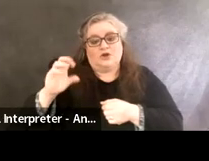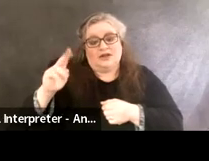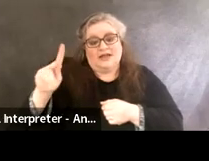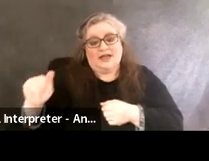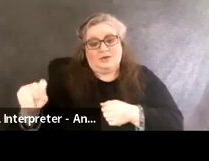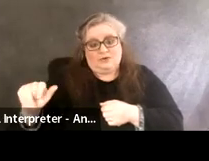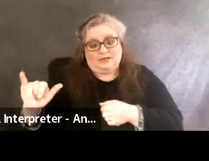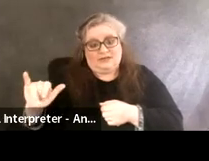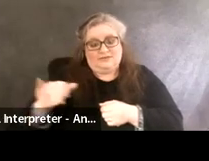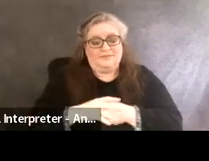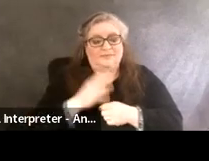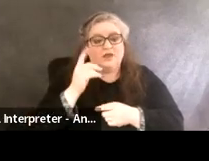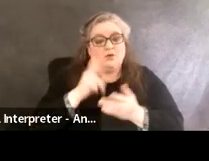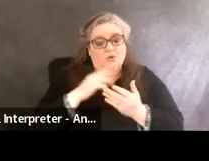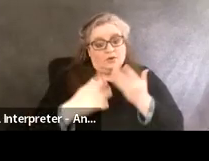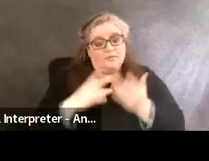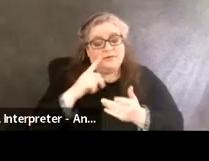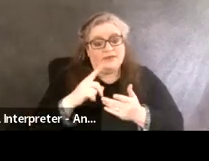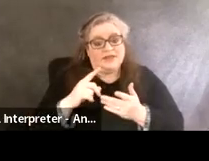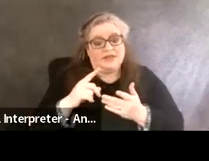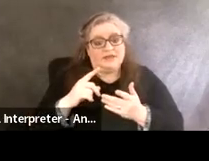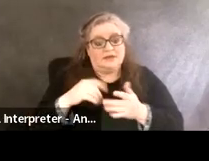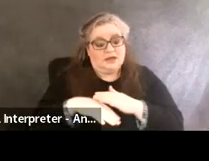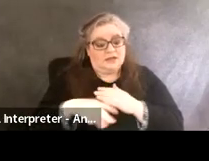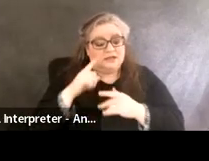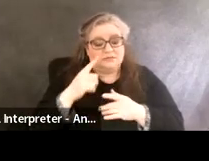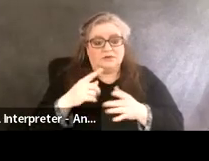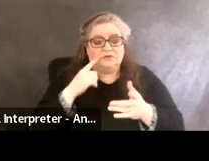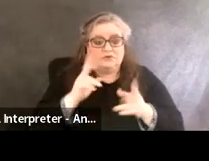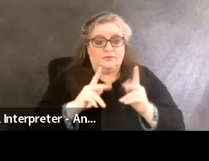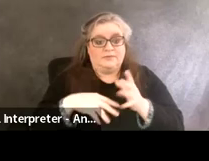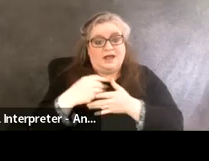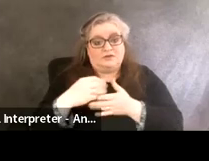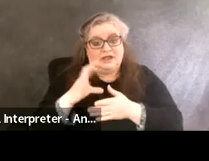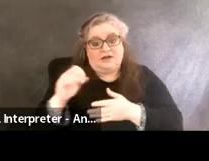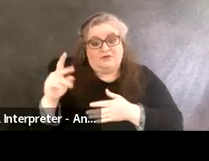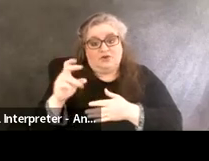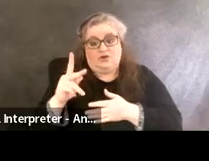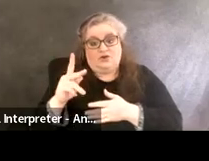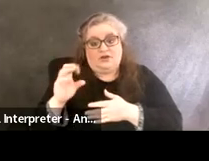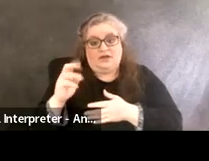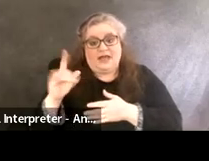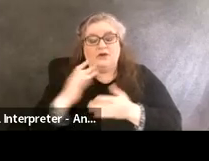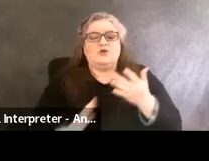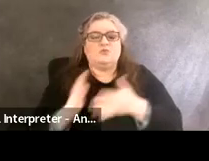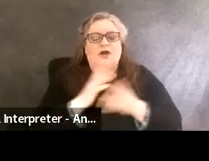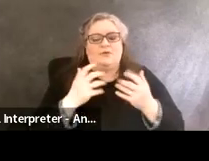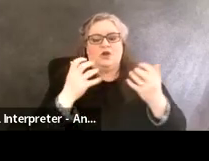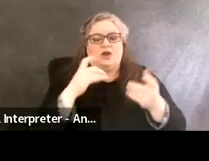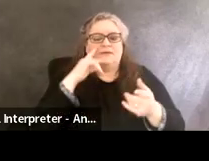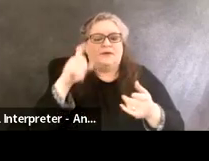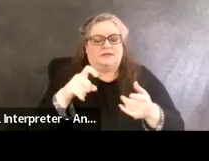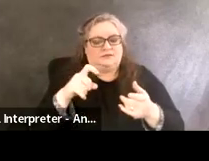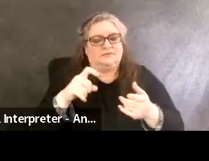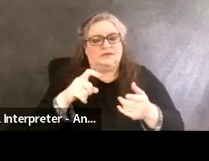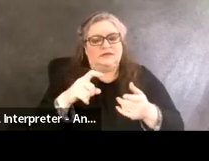your programming may be accessible to communities outside of suburban Cook County, your primary audience for your public programming must